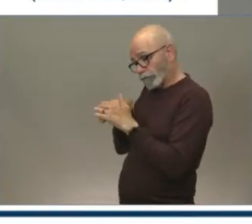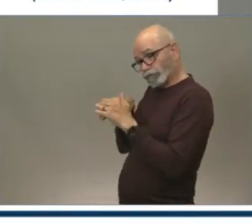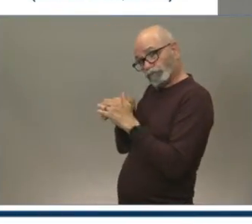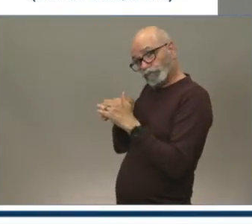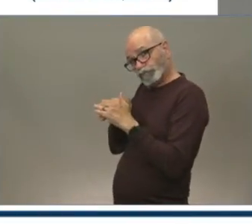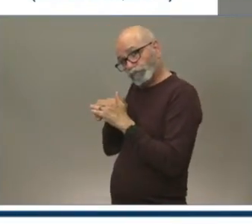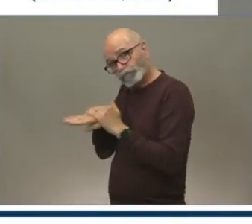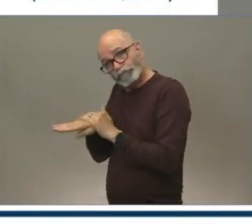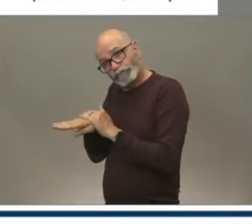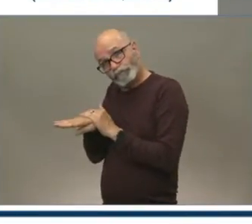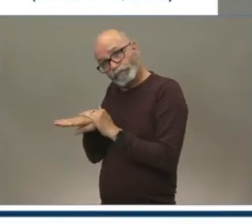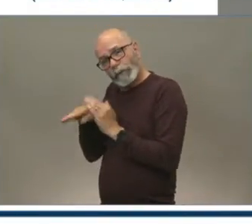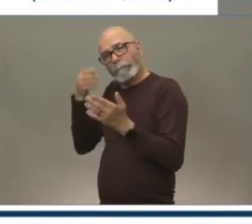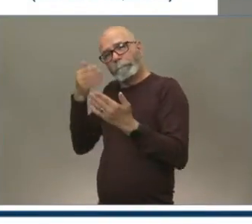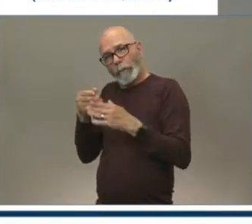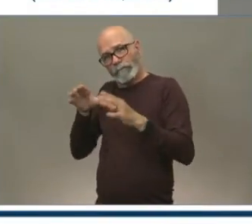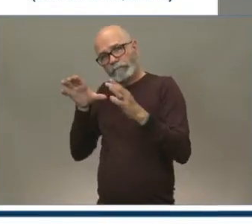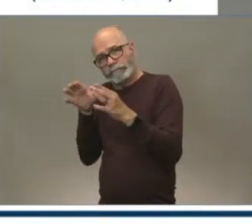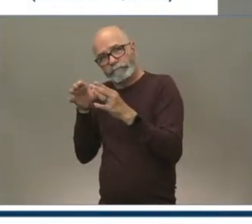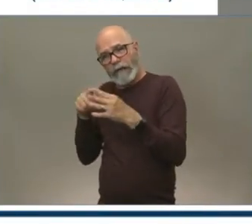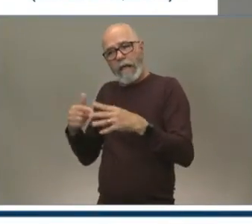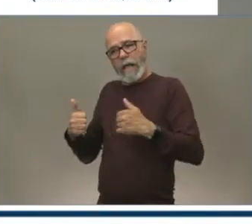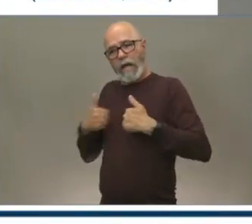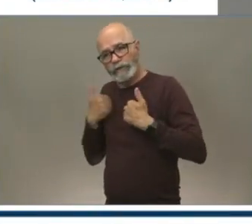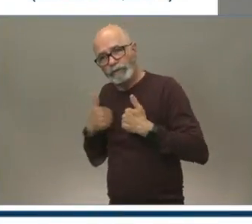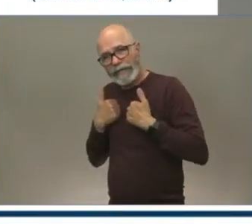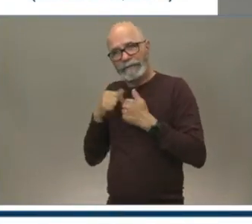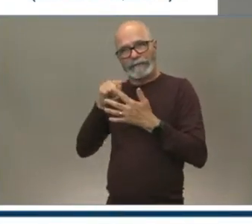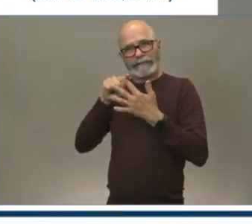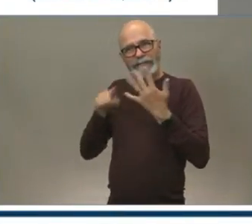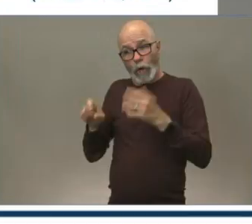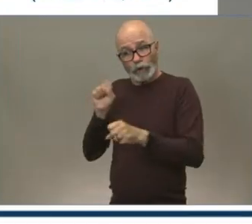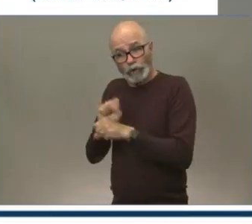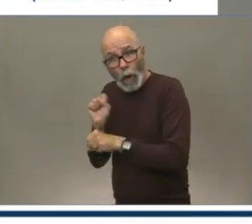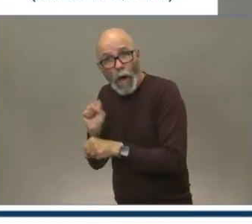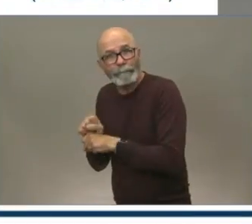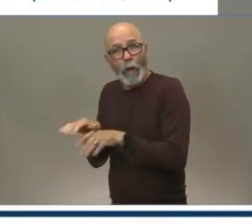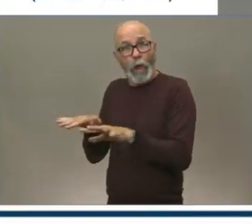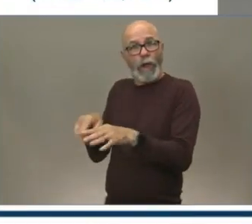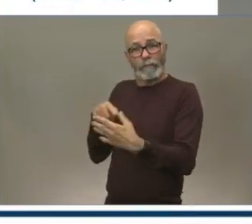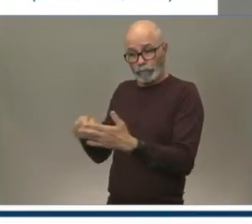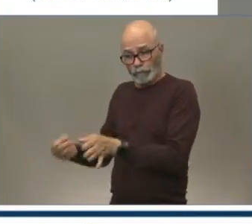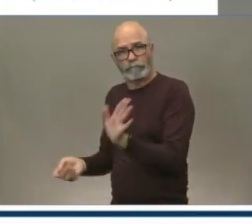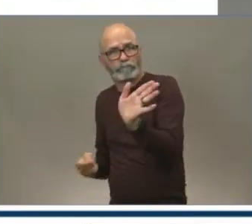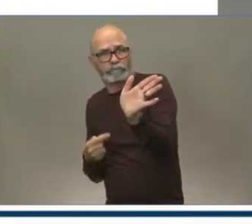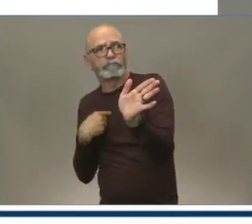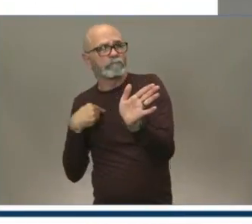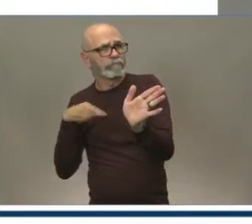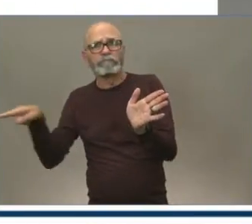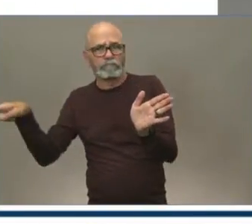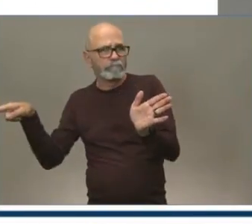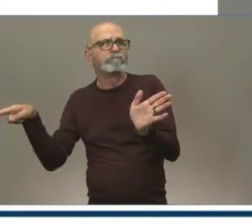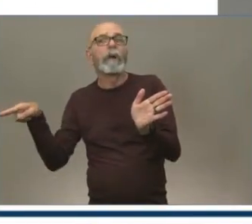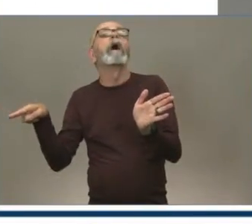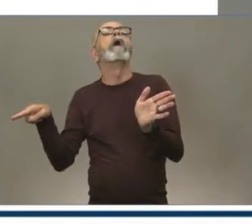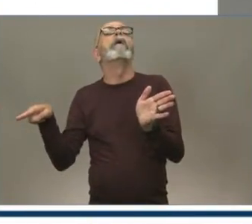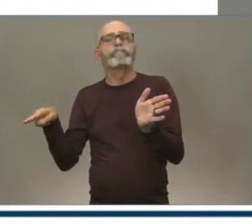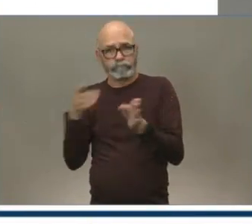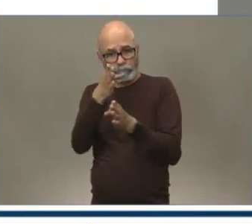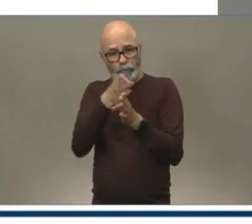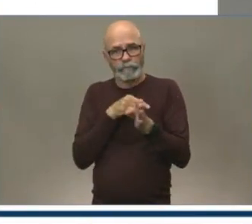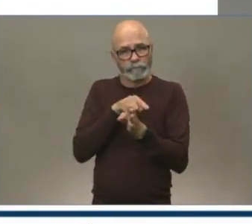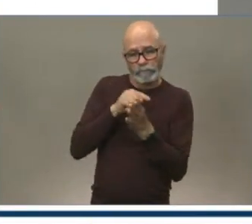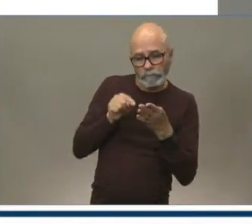of residence or job status. You need to be prepared to show documented proof to border officials, and that documentation